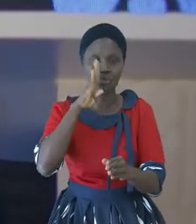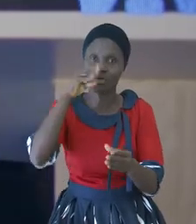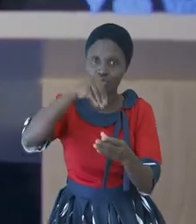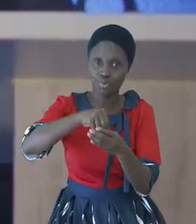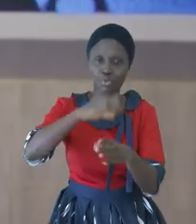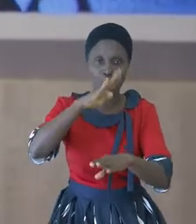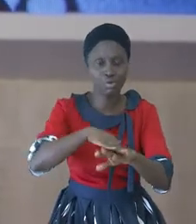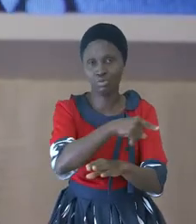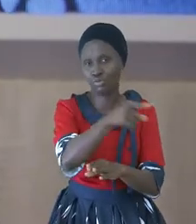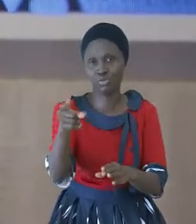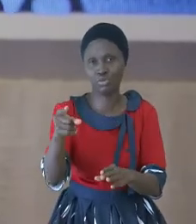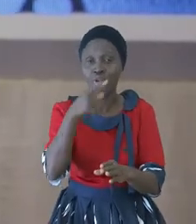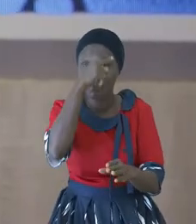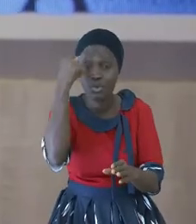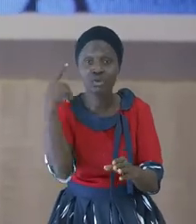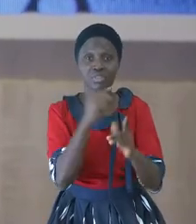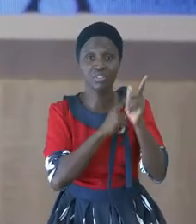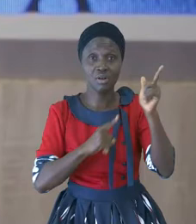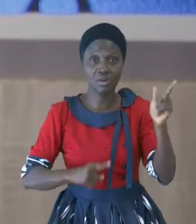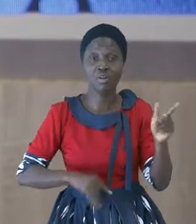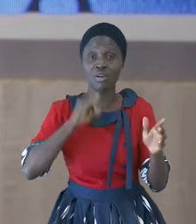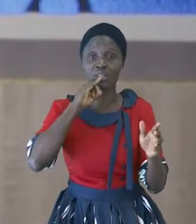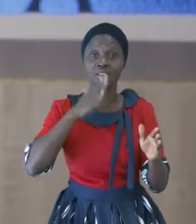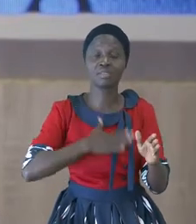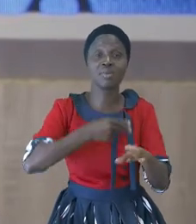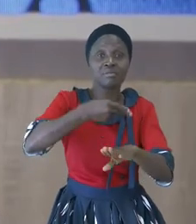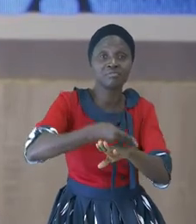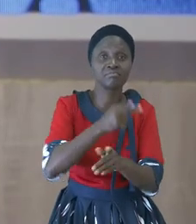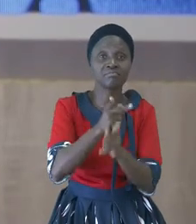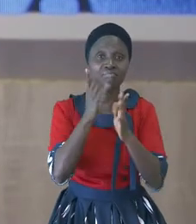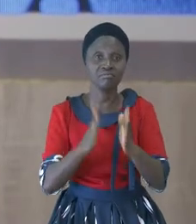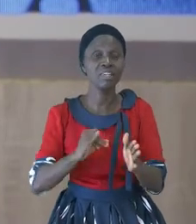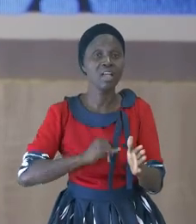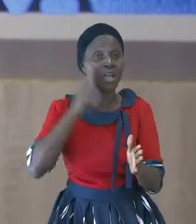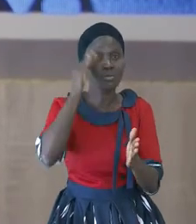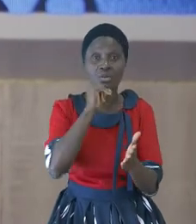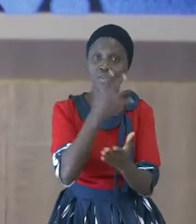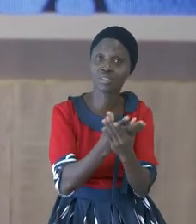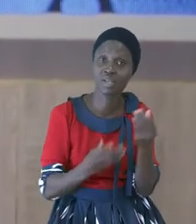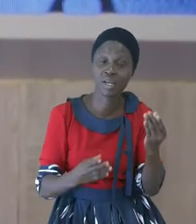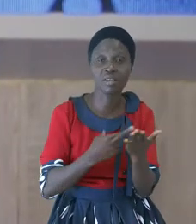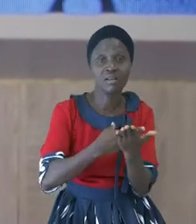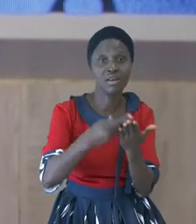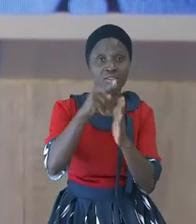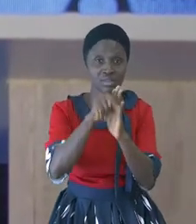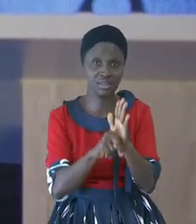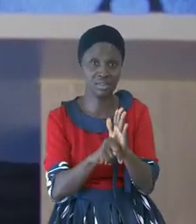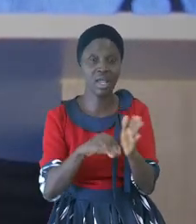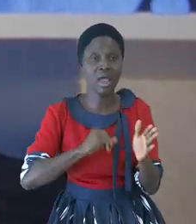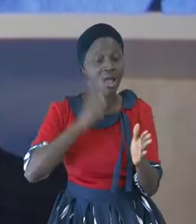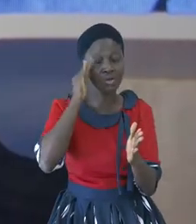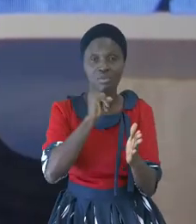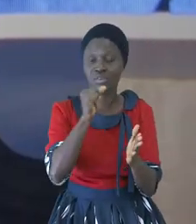you, because the Lord is my shepherd. I will not lack righteousness. I will not